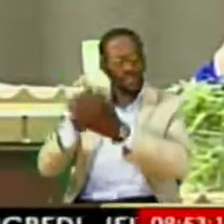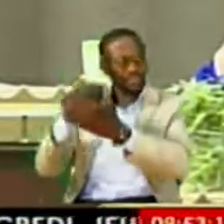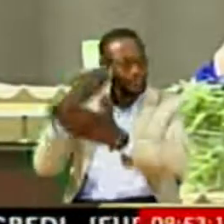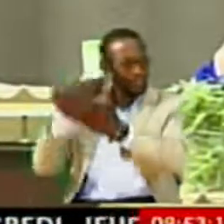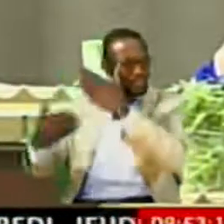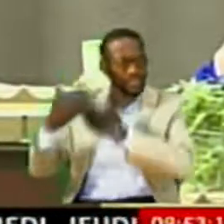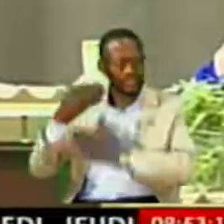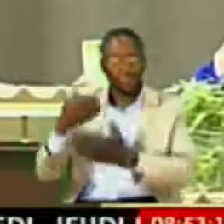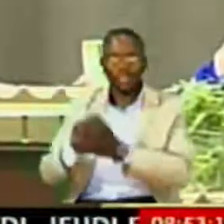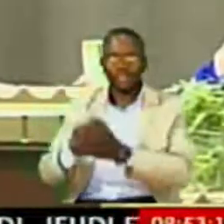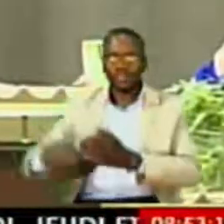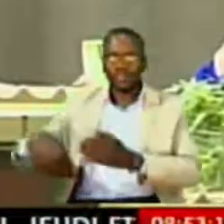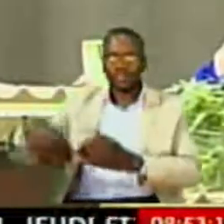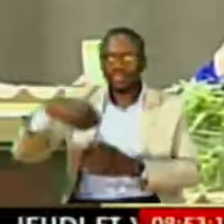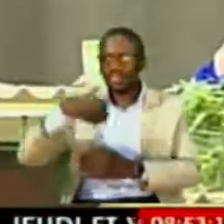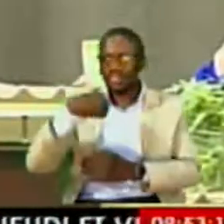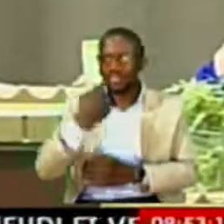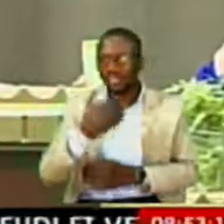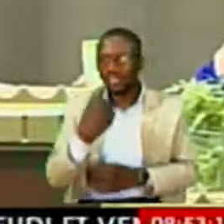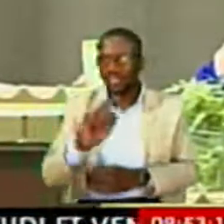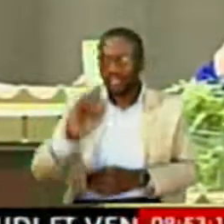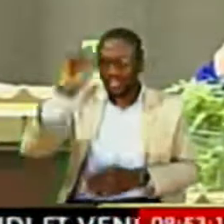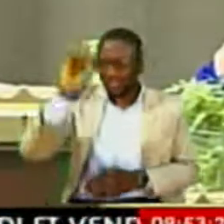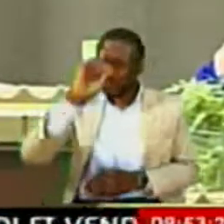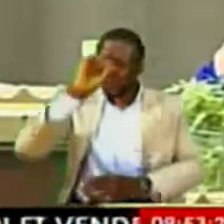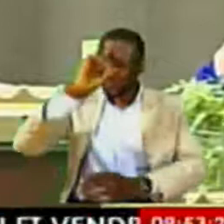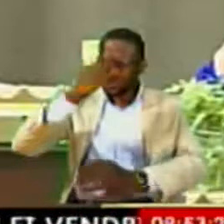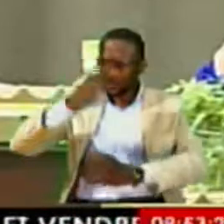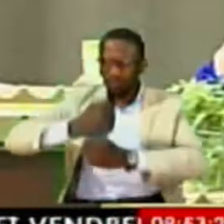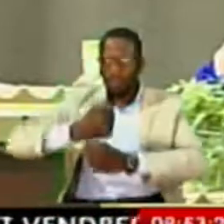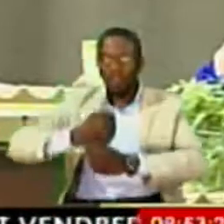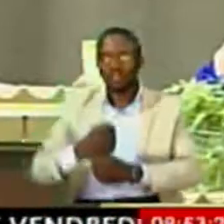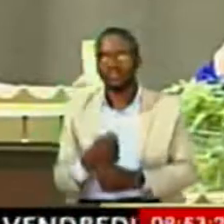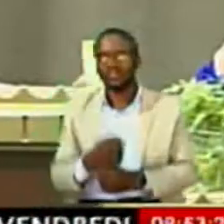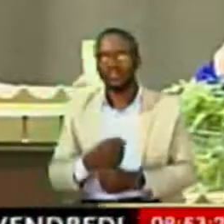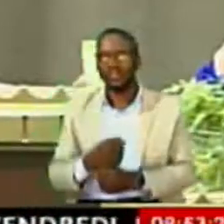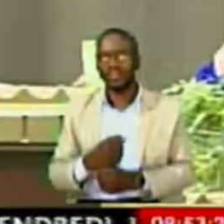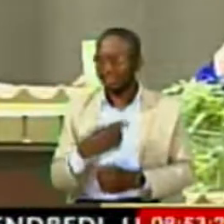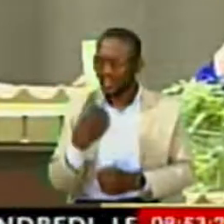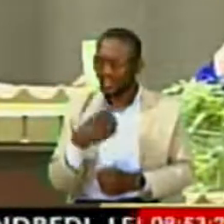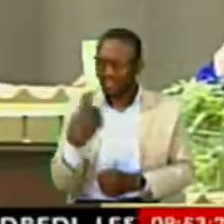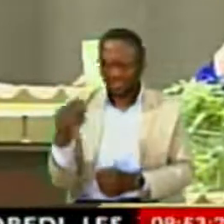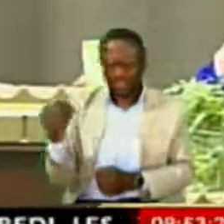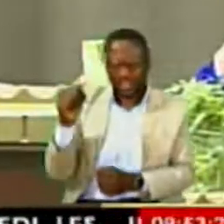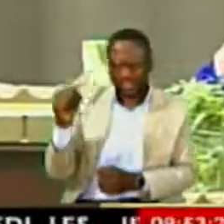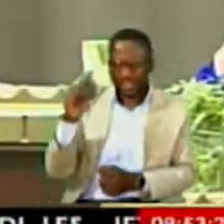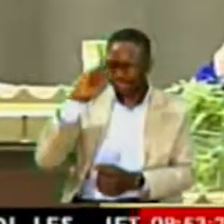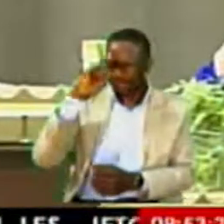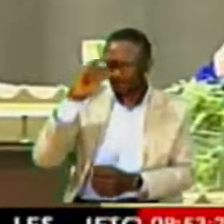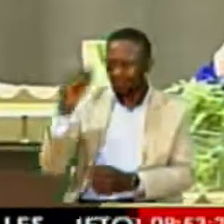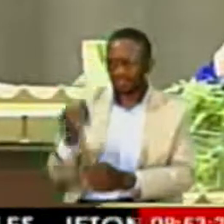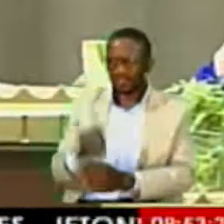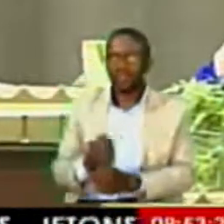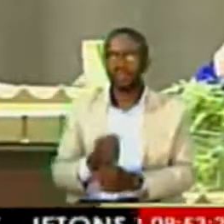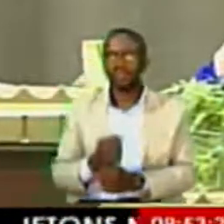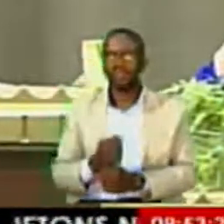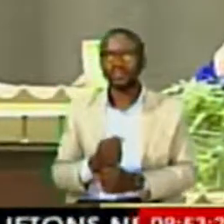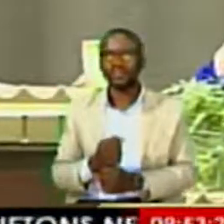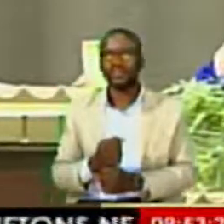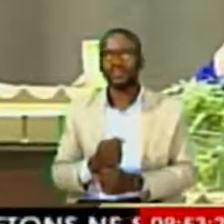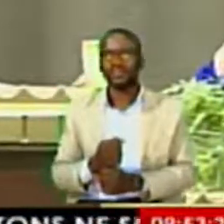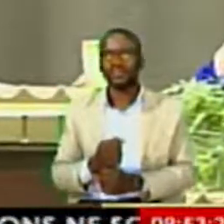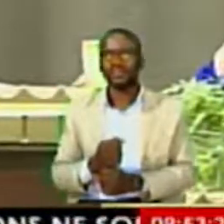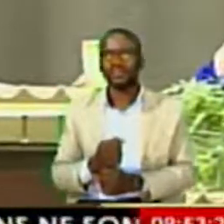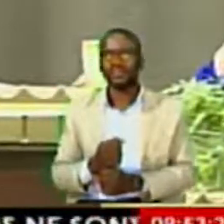foresaw. Qui va croire? Who would believe? Et qui ne croit pas? And who would not